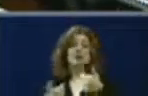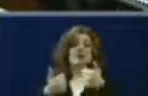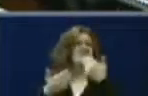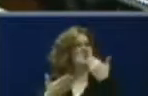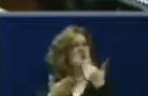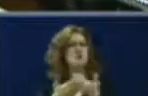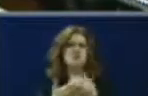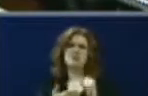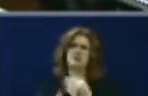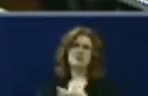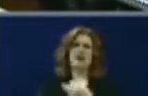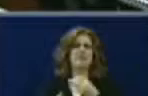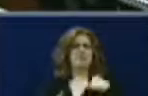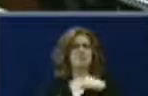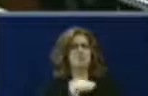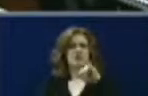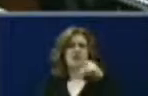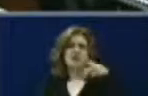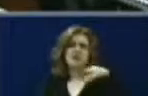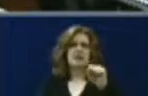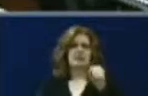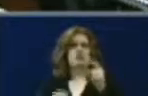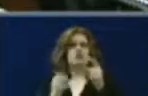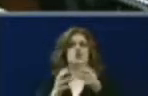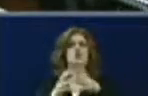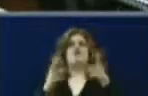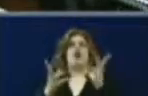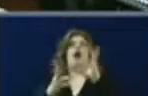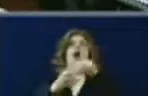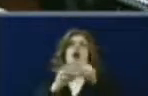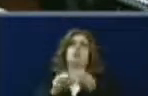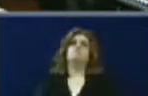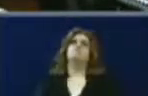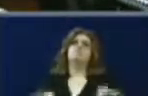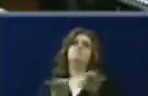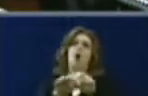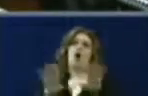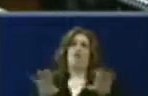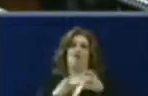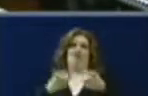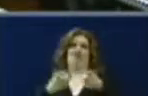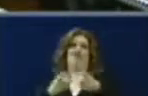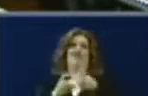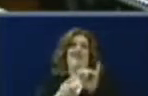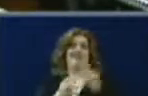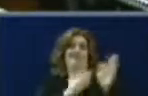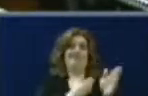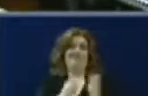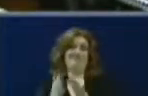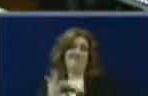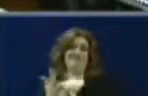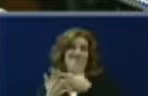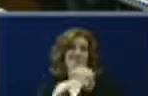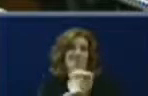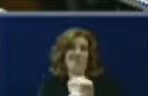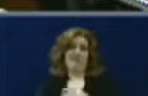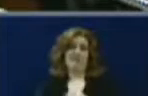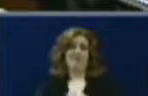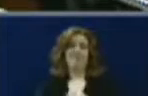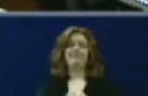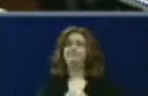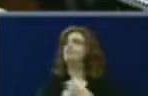staff member who was instrumental in pulling that off. With the things going